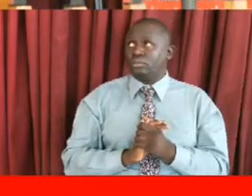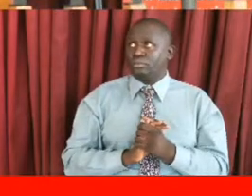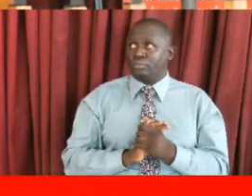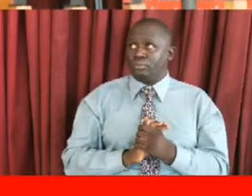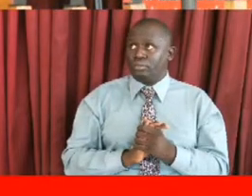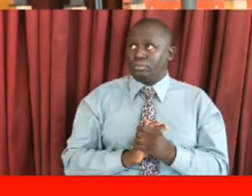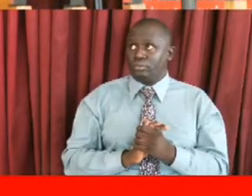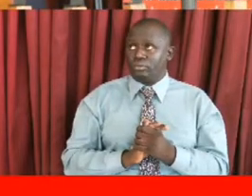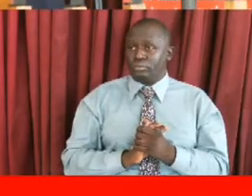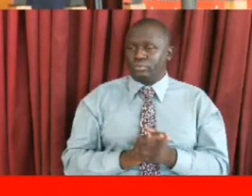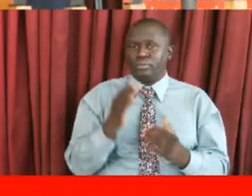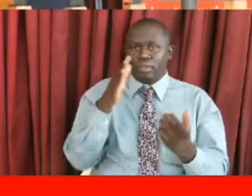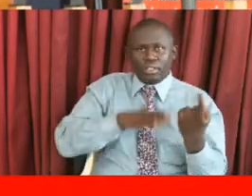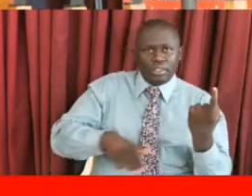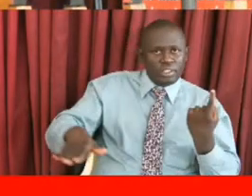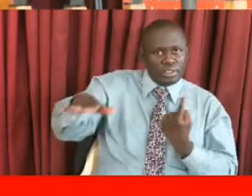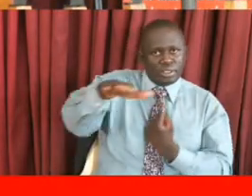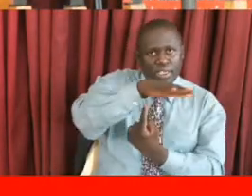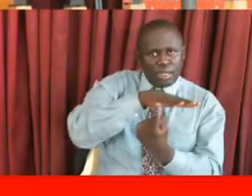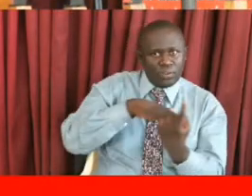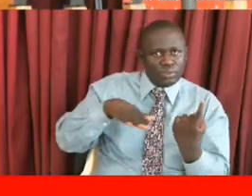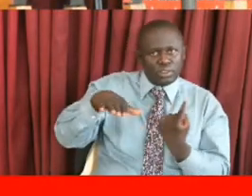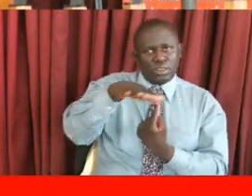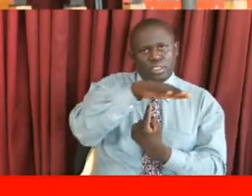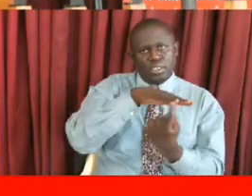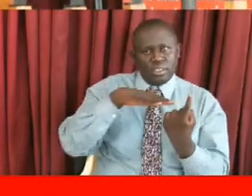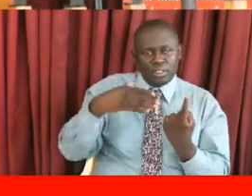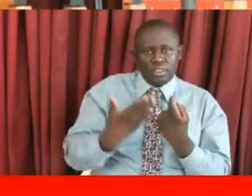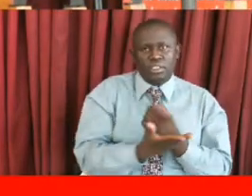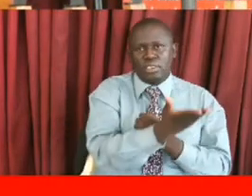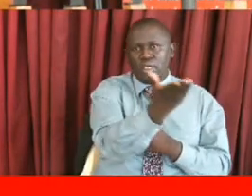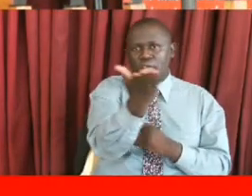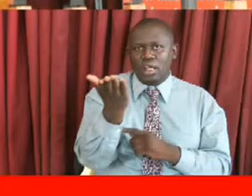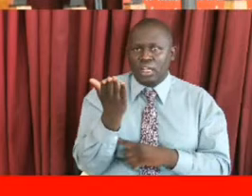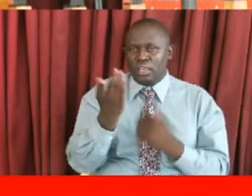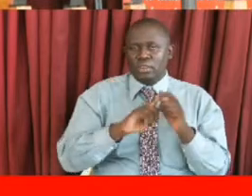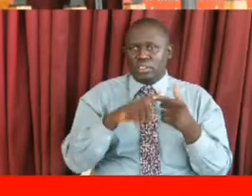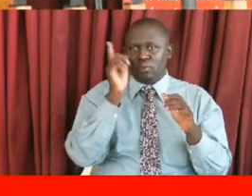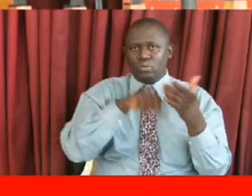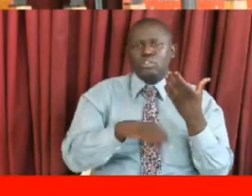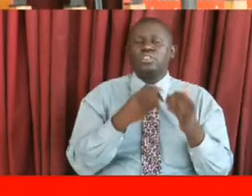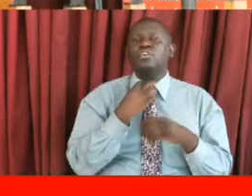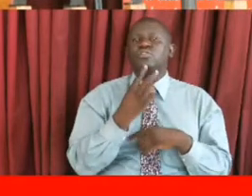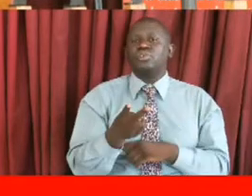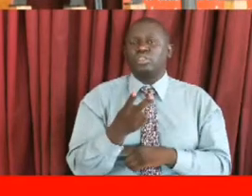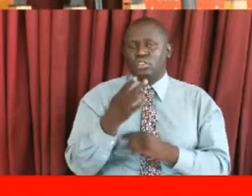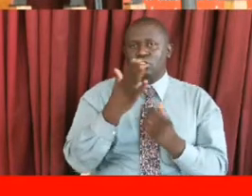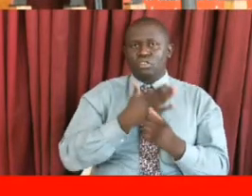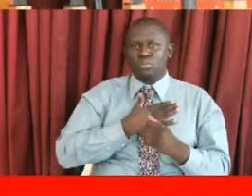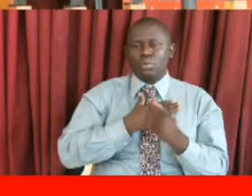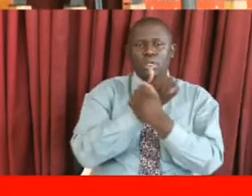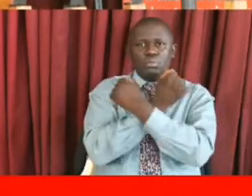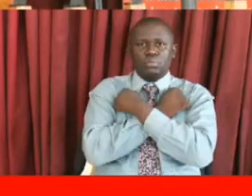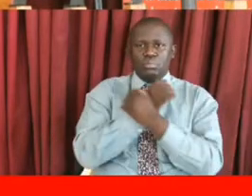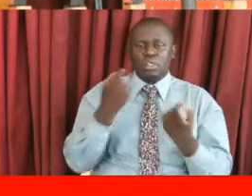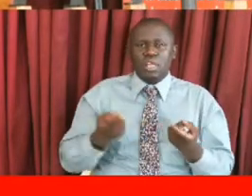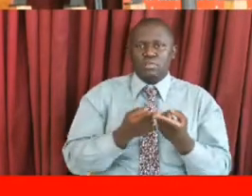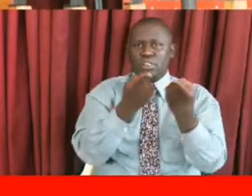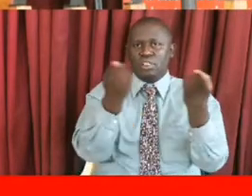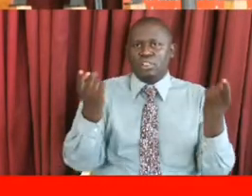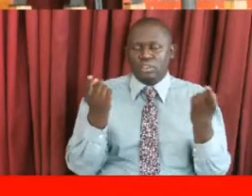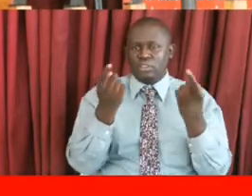presence is around there and what is the the voice of my beloved what is it